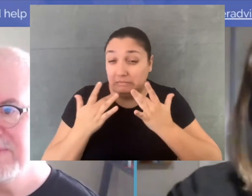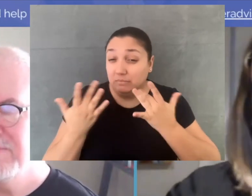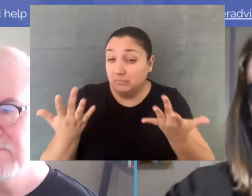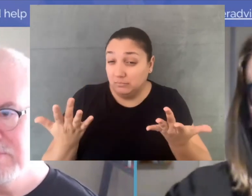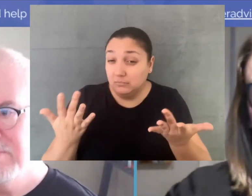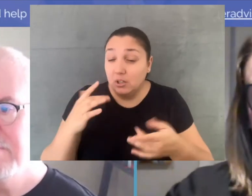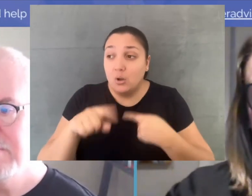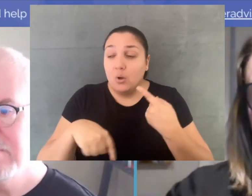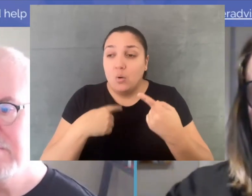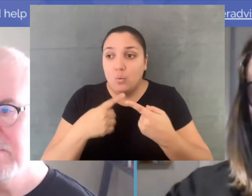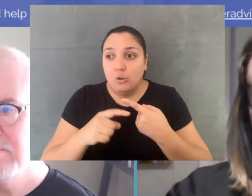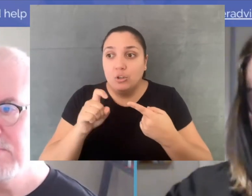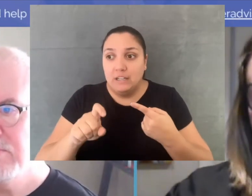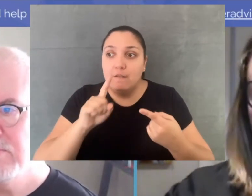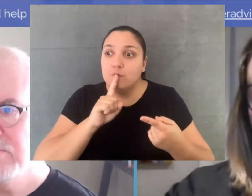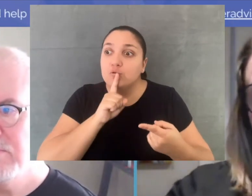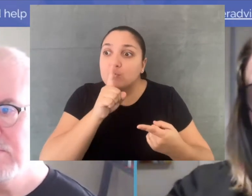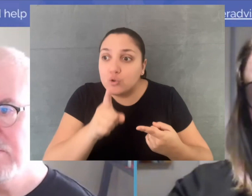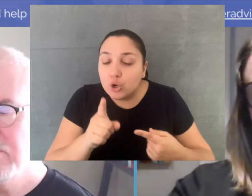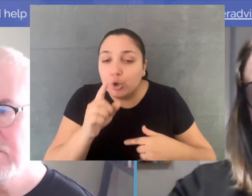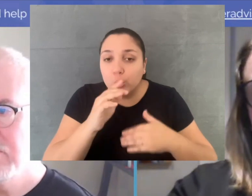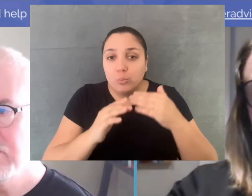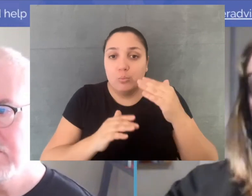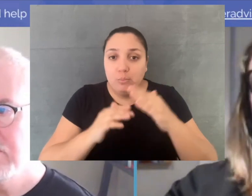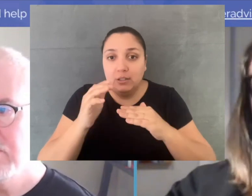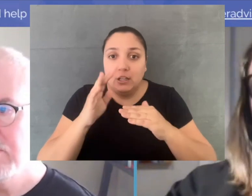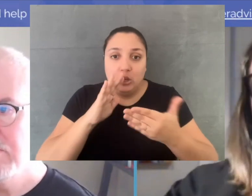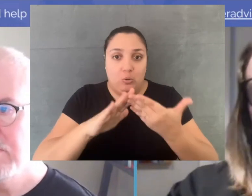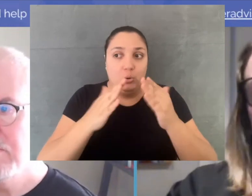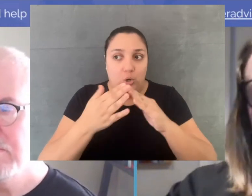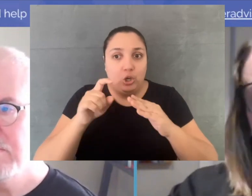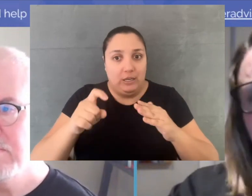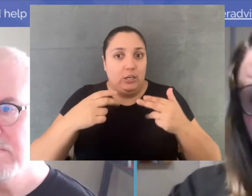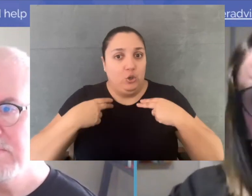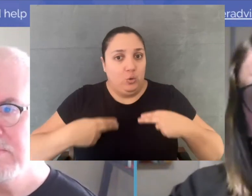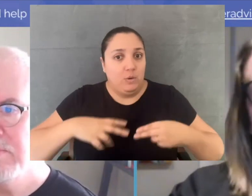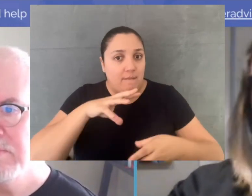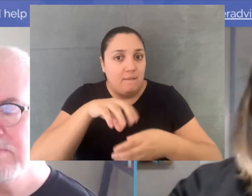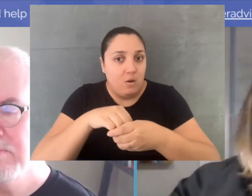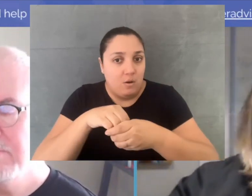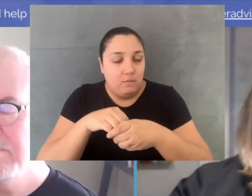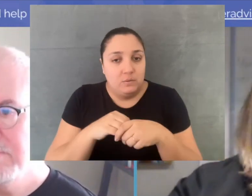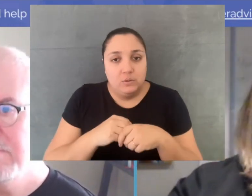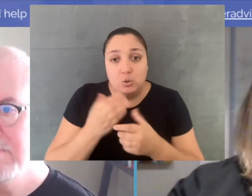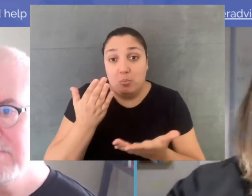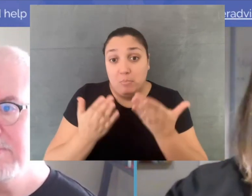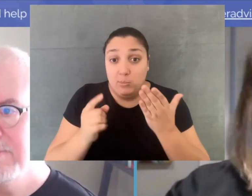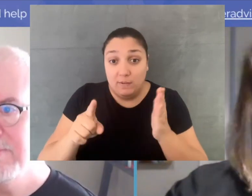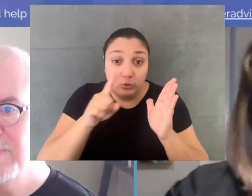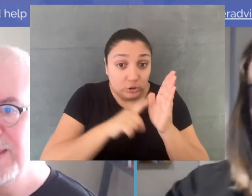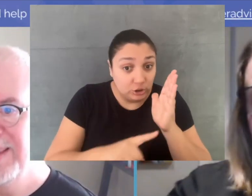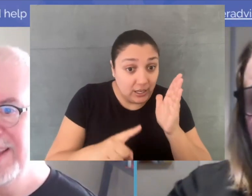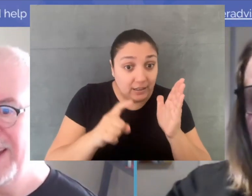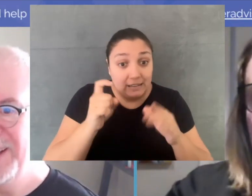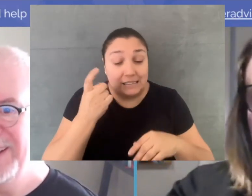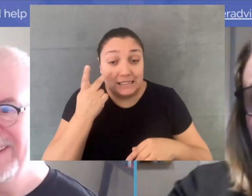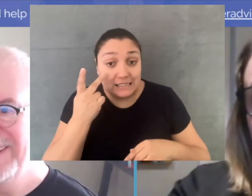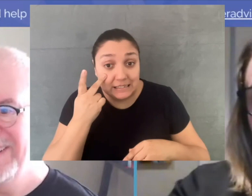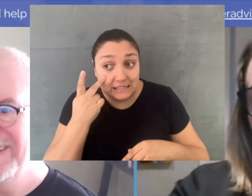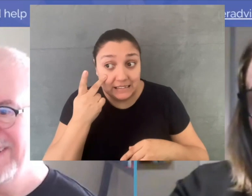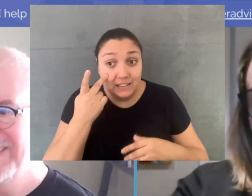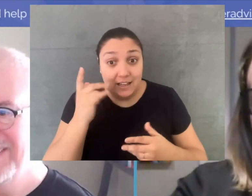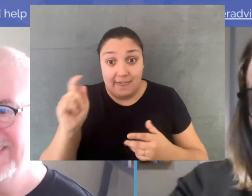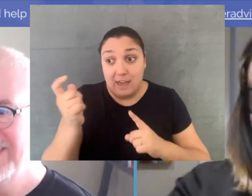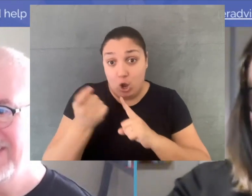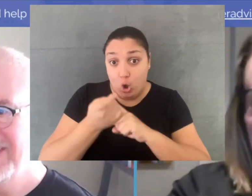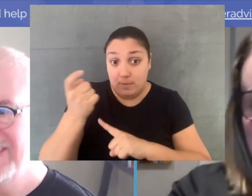lacks. And when it comes to true community building, sometimes you do need human involvement. So that may mean checking in and seeing,